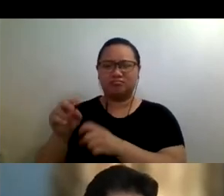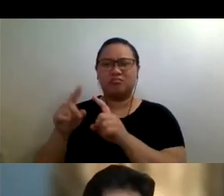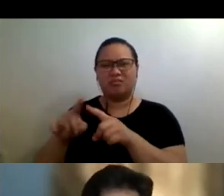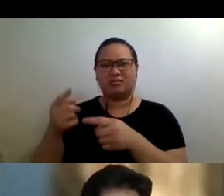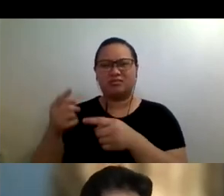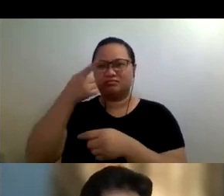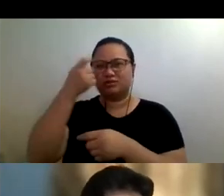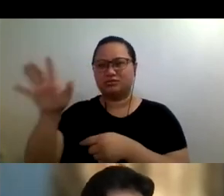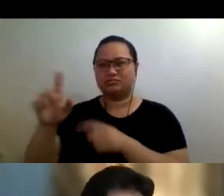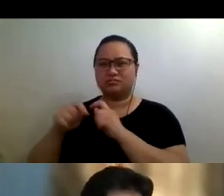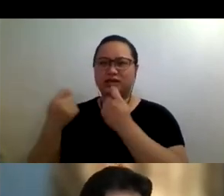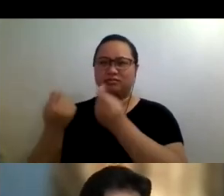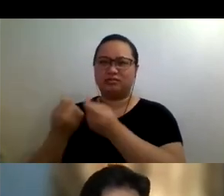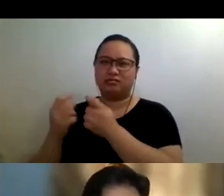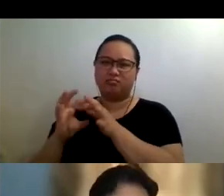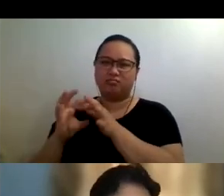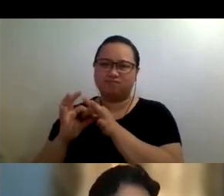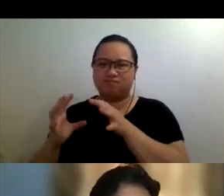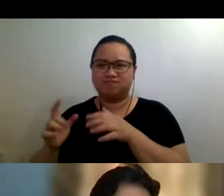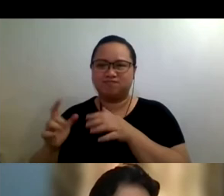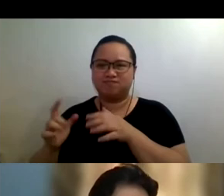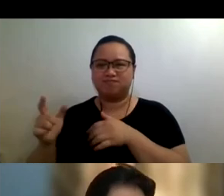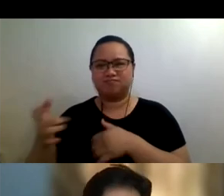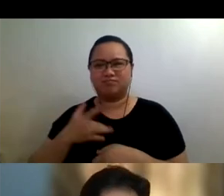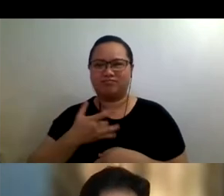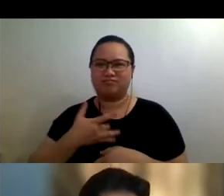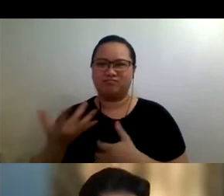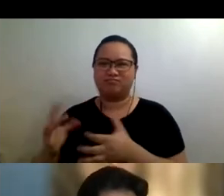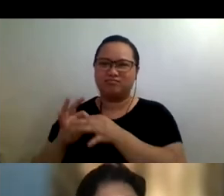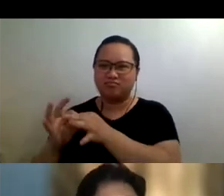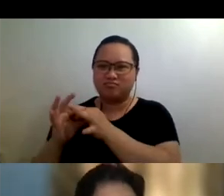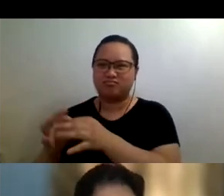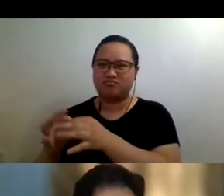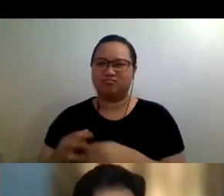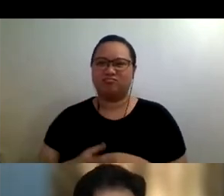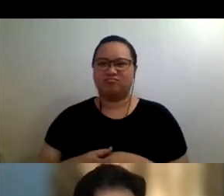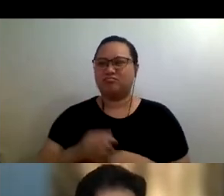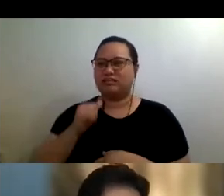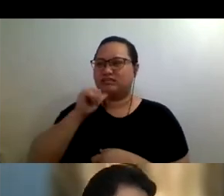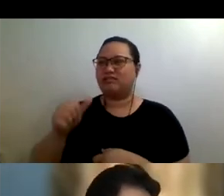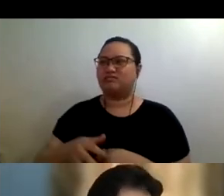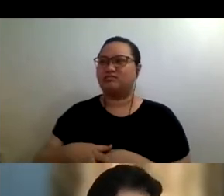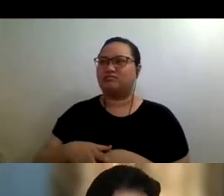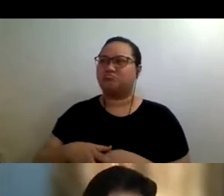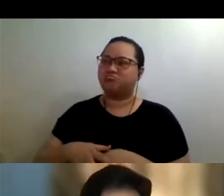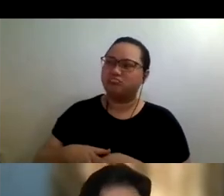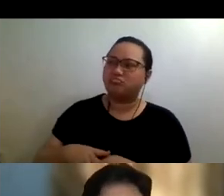with my colleagues. I was not able to take time to take their perspectives. I did not join them and